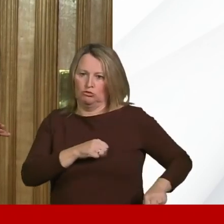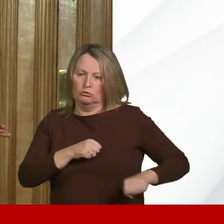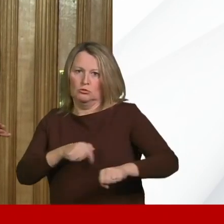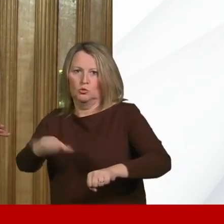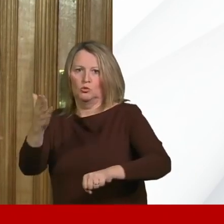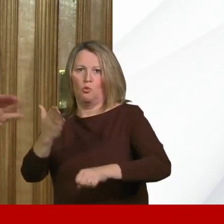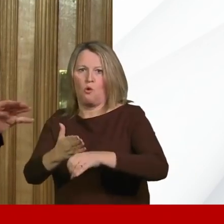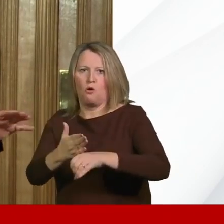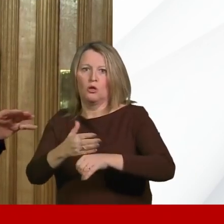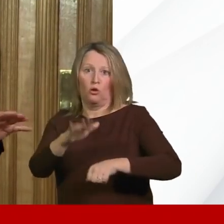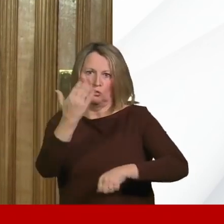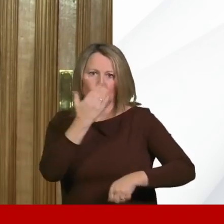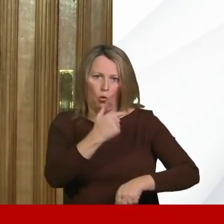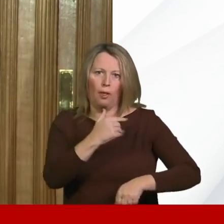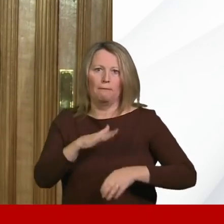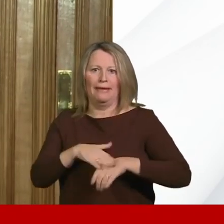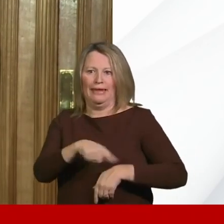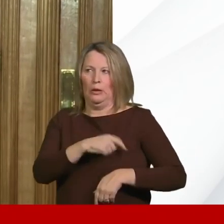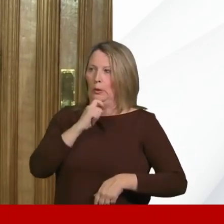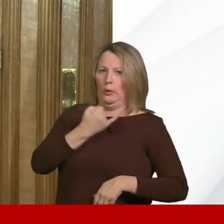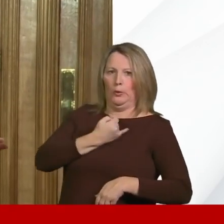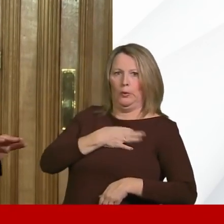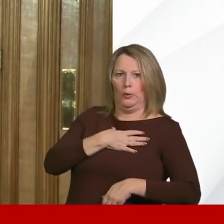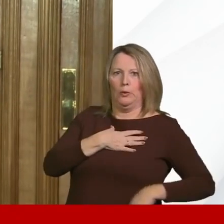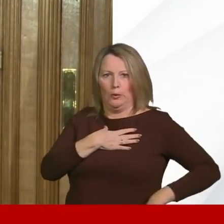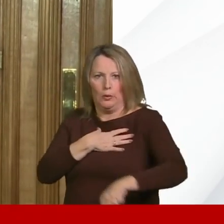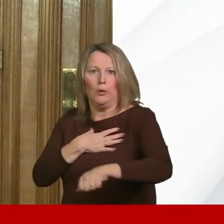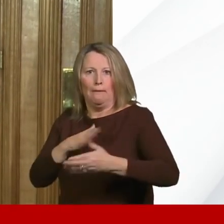banished. It's been done. It's